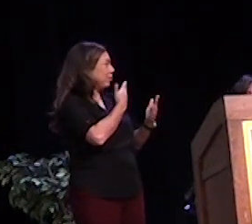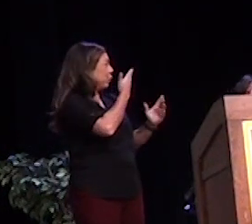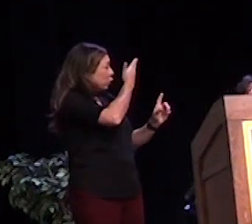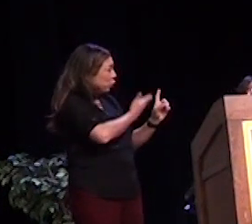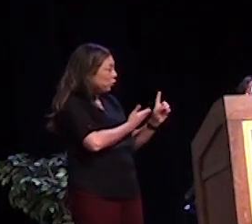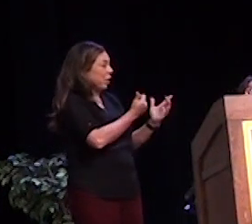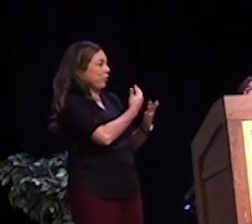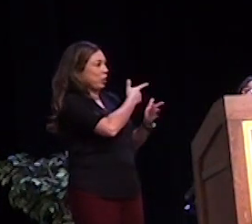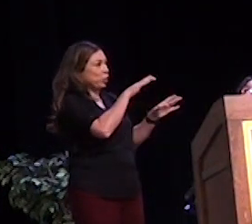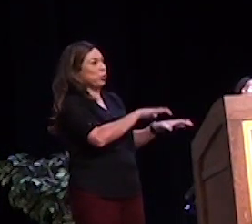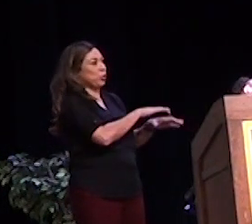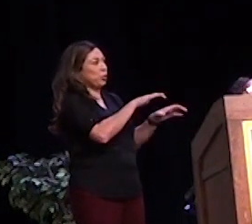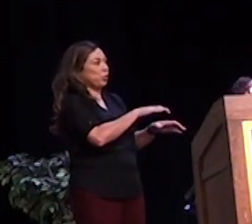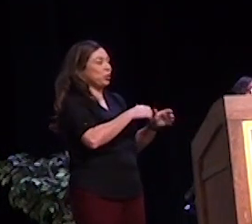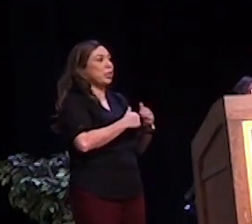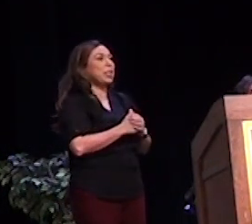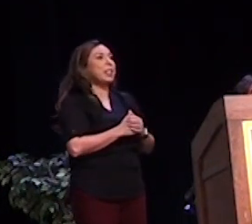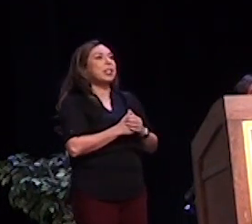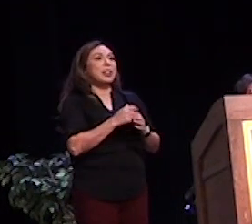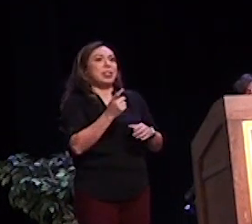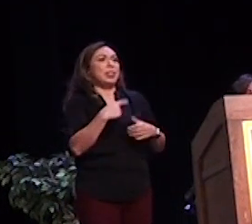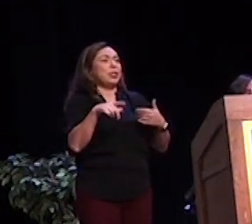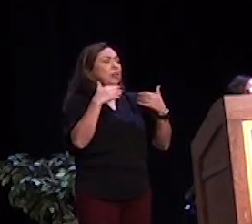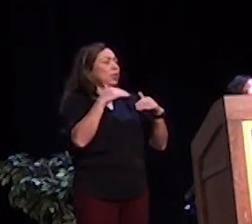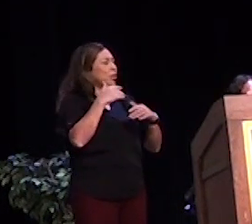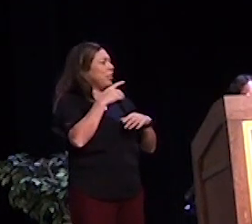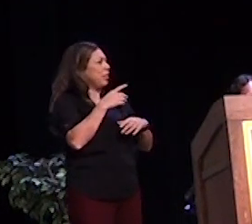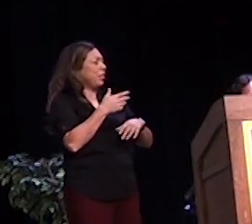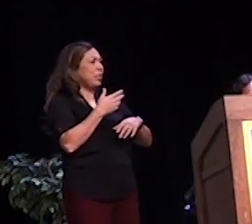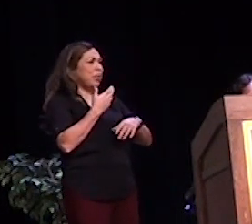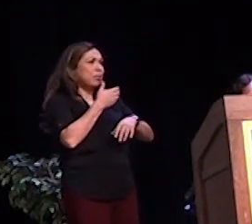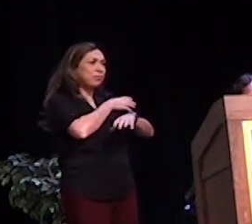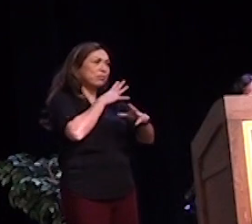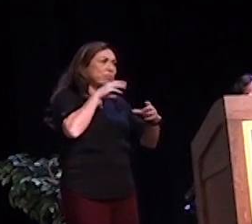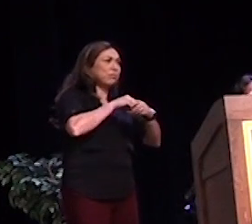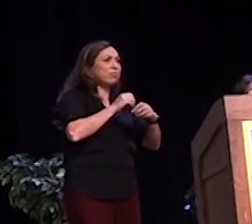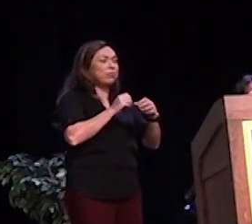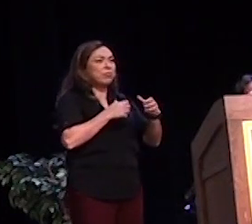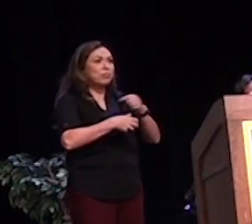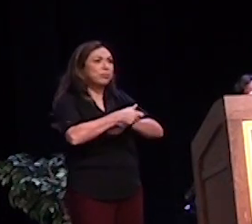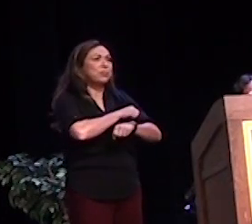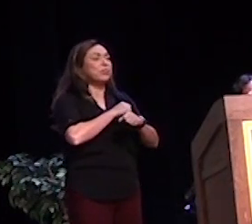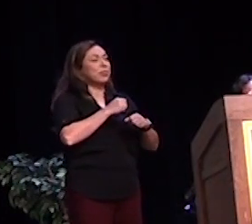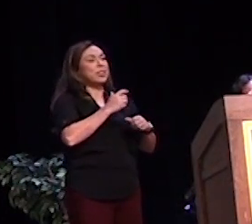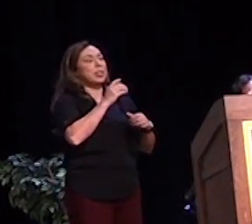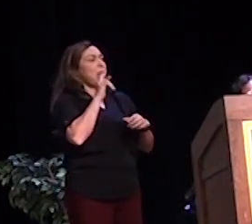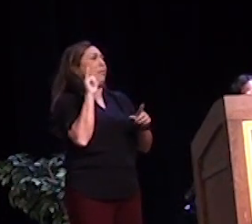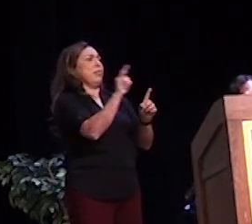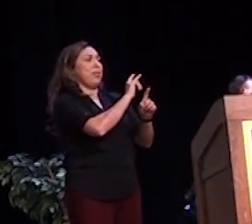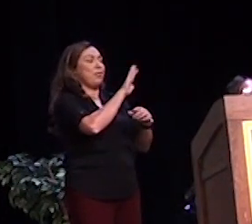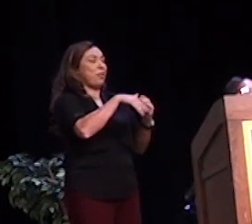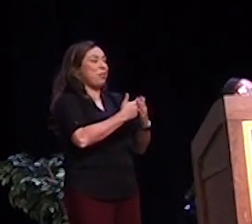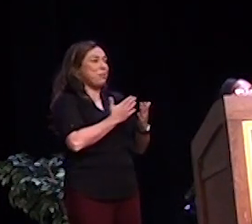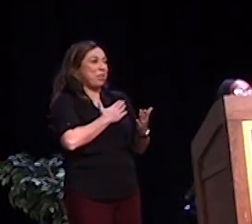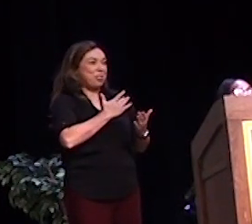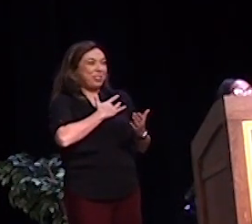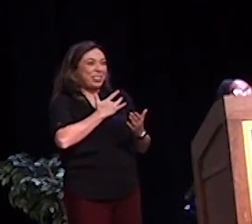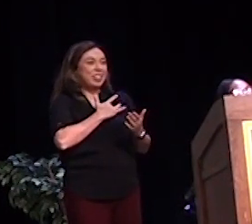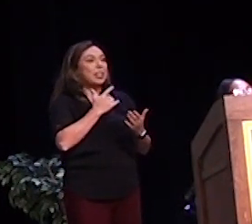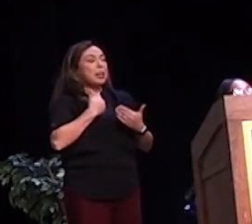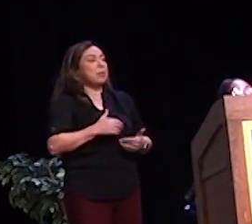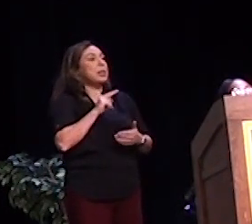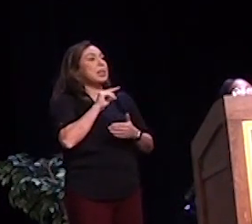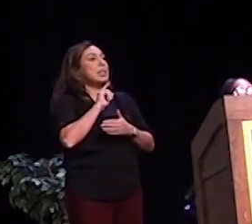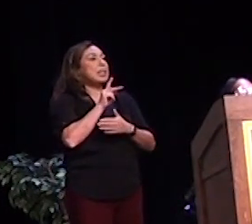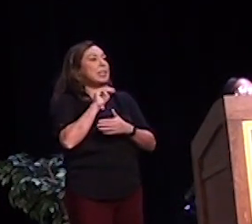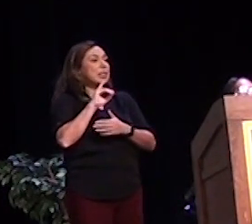you and all that you do. You as Siboney, y'all are powerhouses, and I love you with all my heart. Thank you again for everyone for being here. I